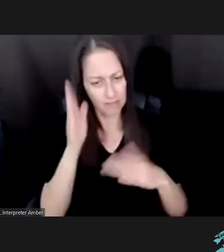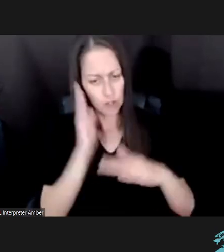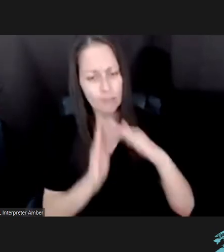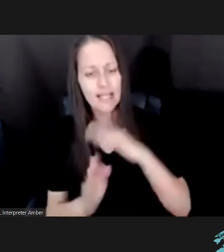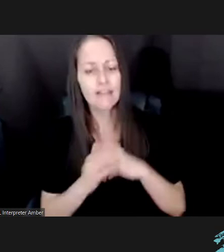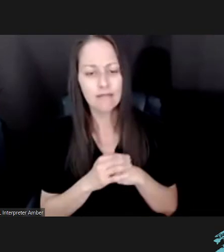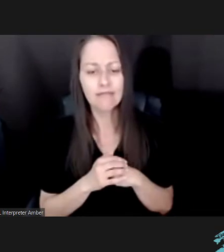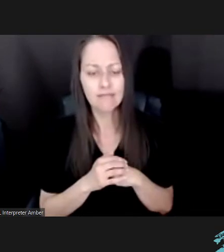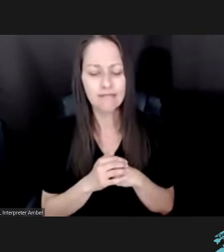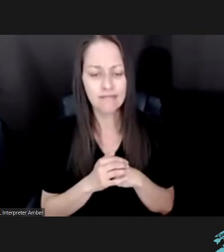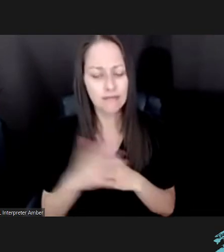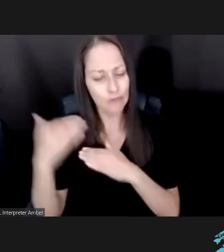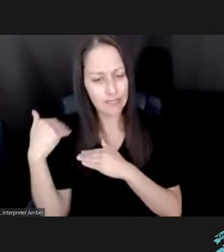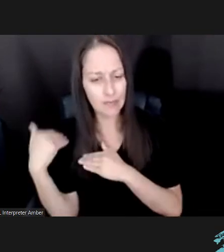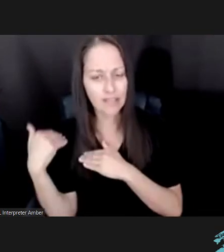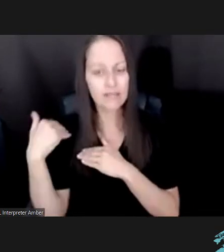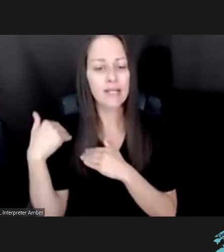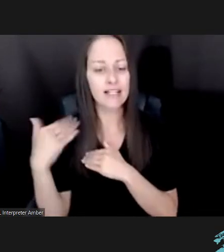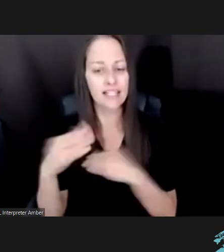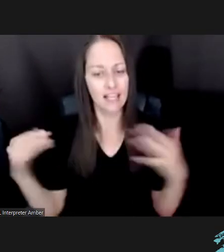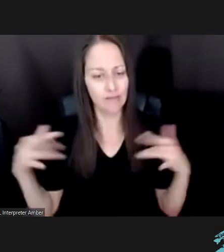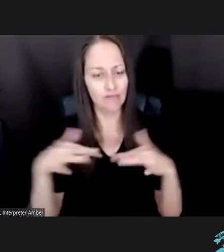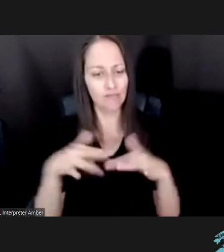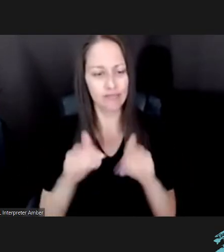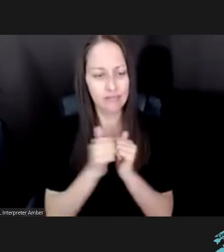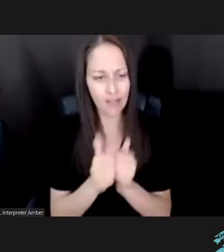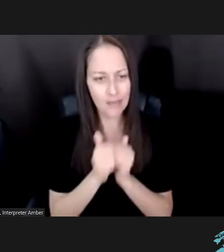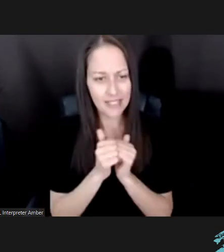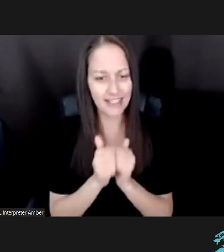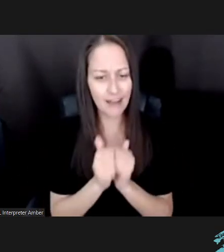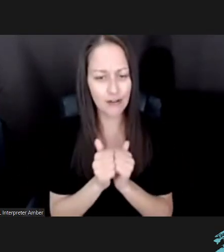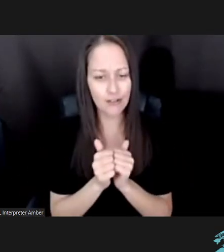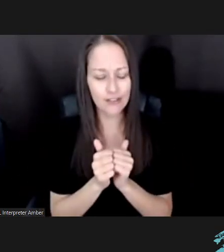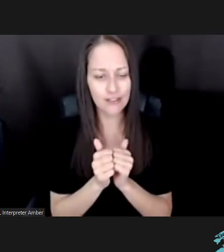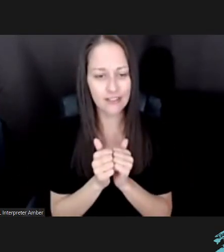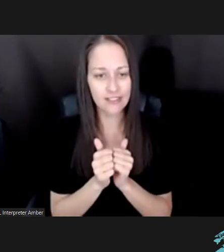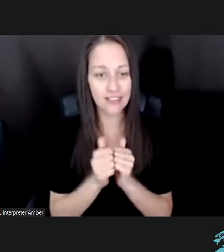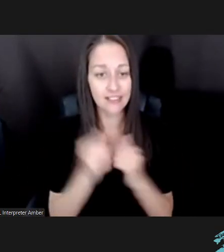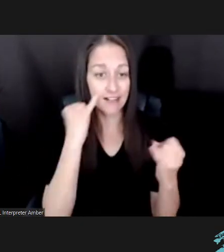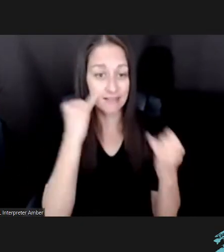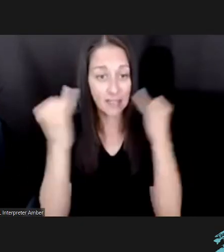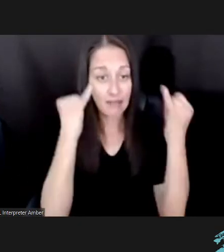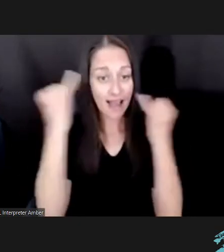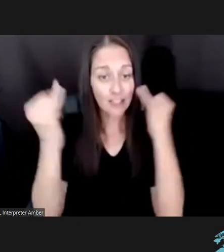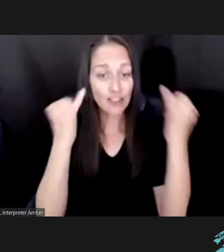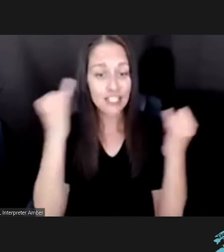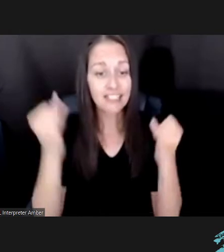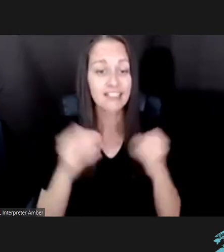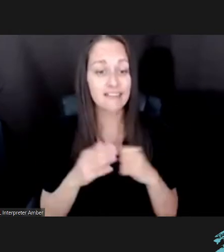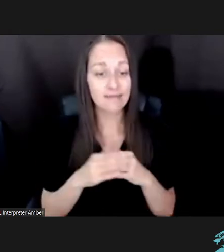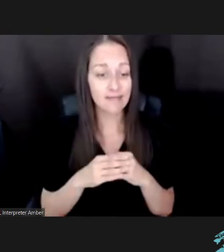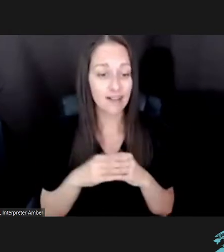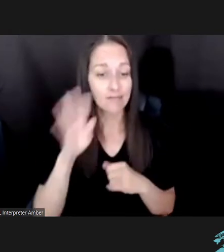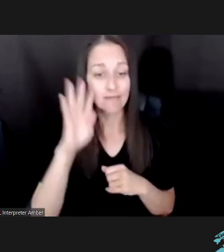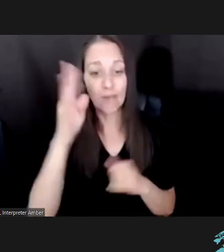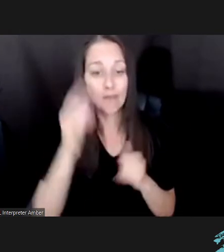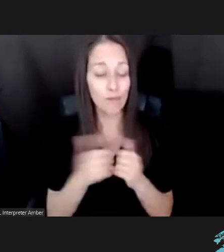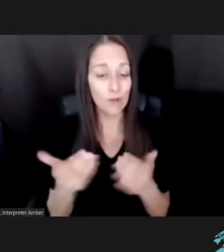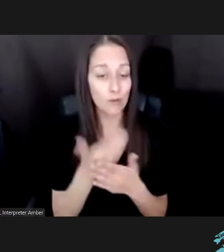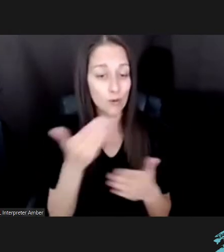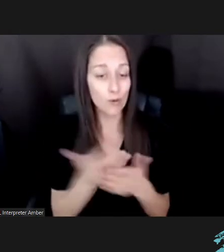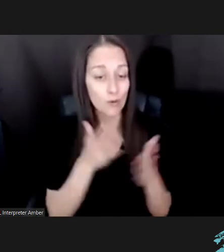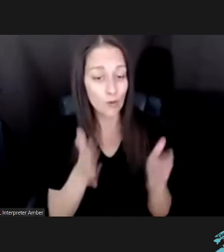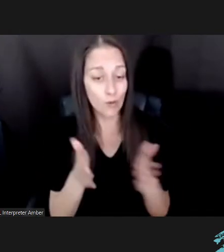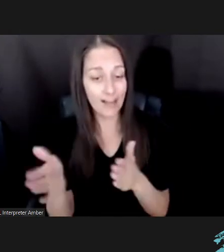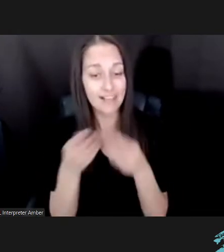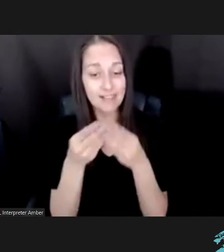responsibility, and coming together to imagine, improvise, and solve problems. We are